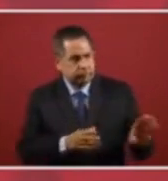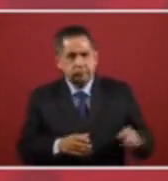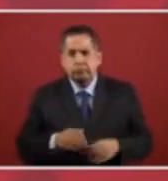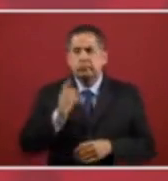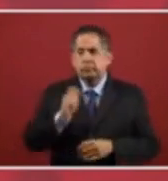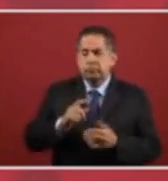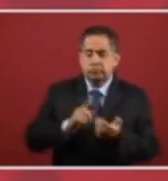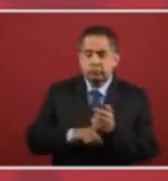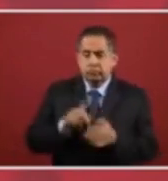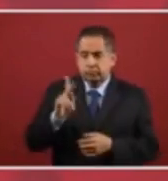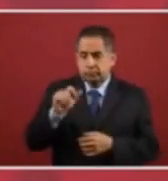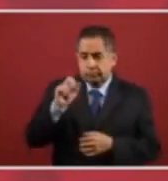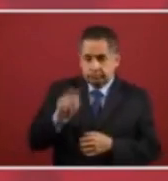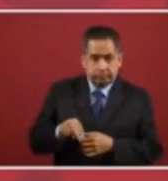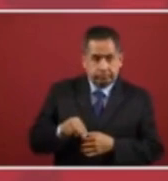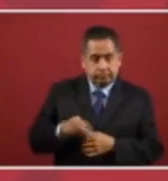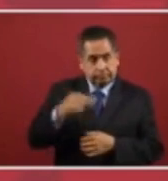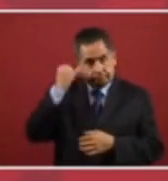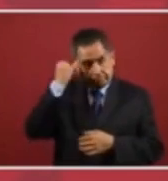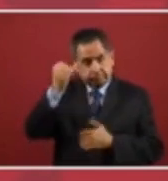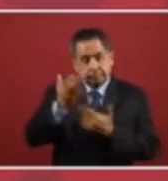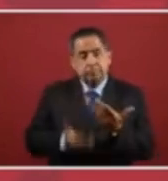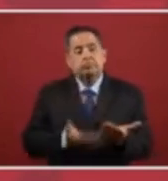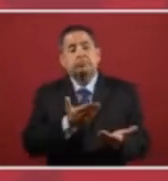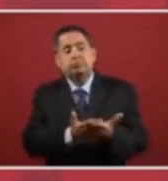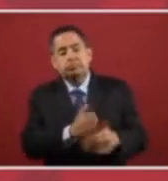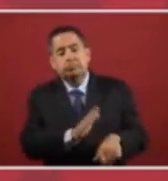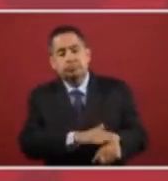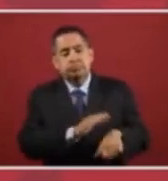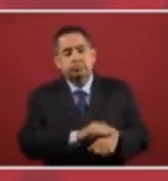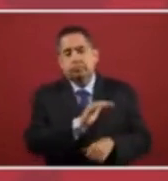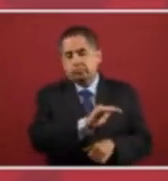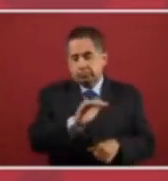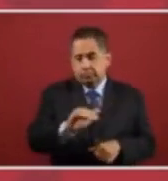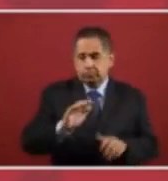do have is a planning